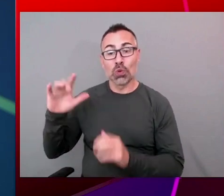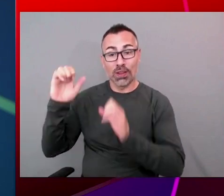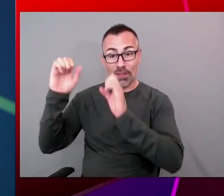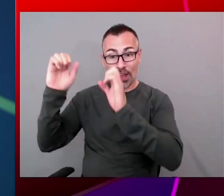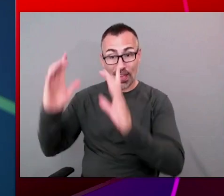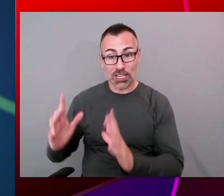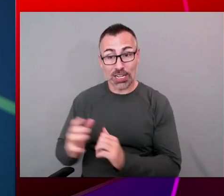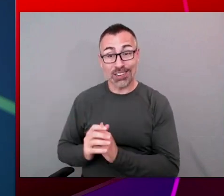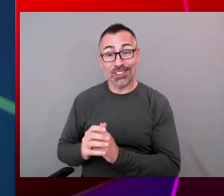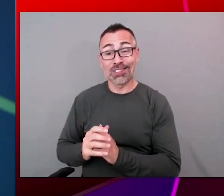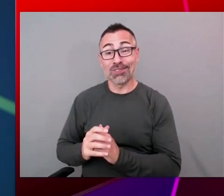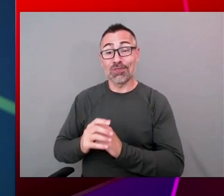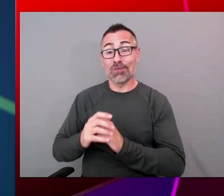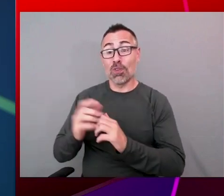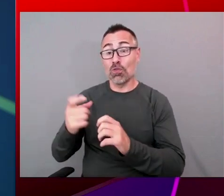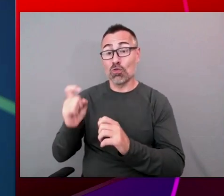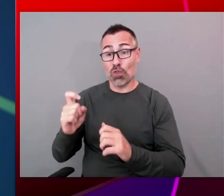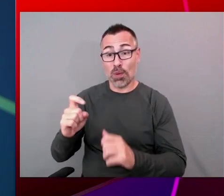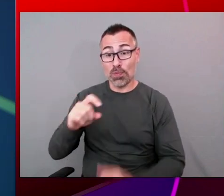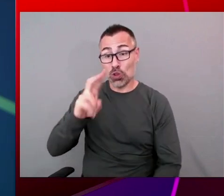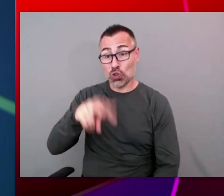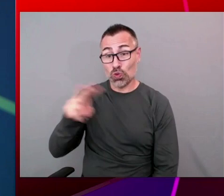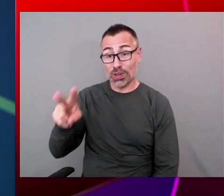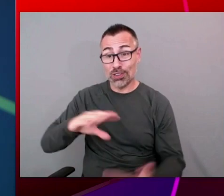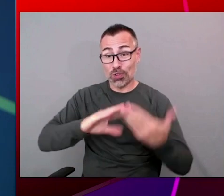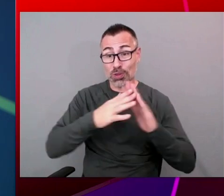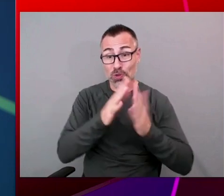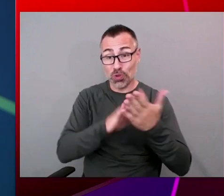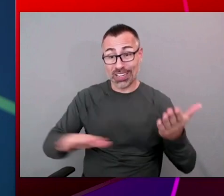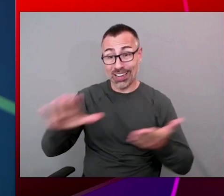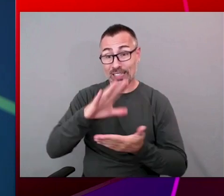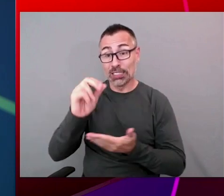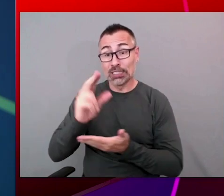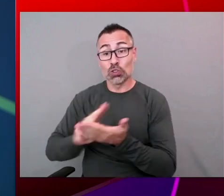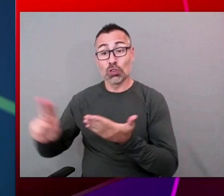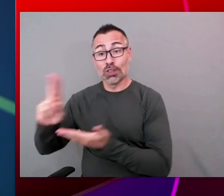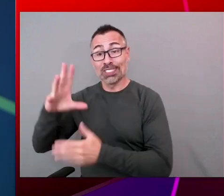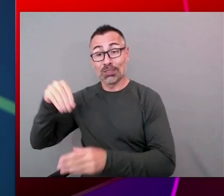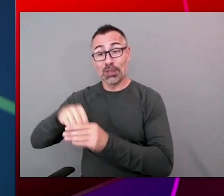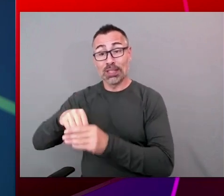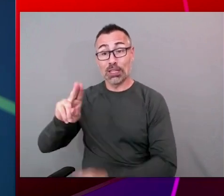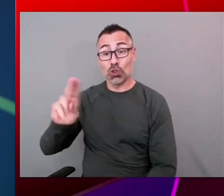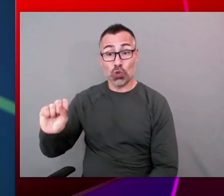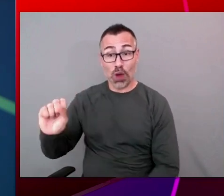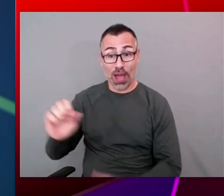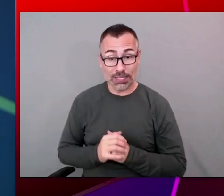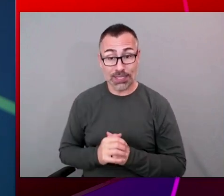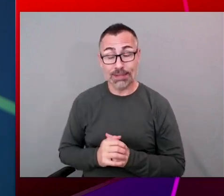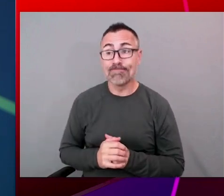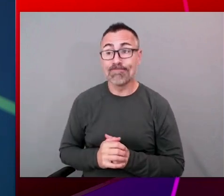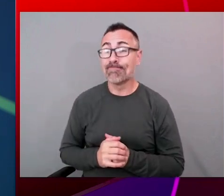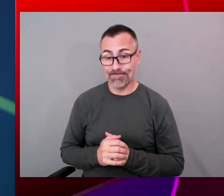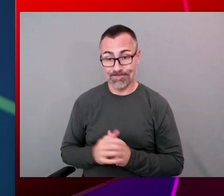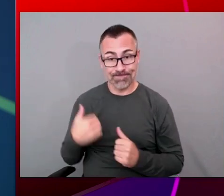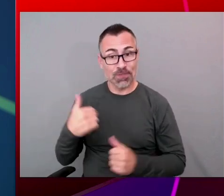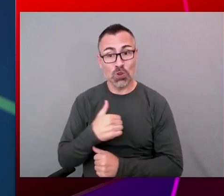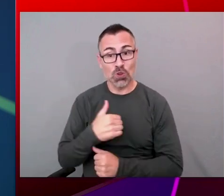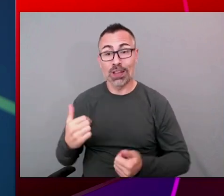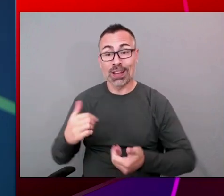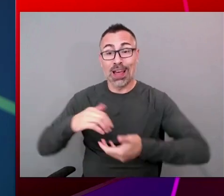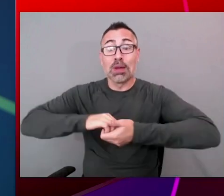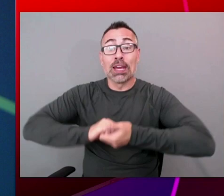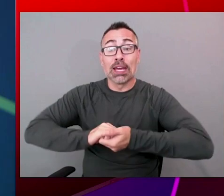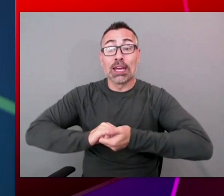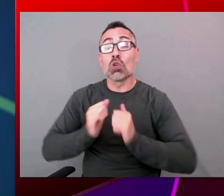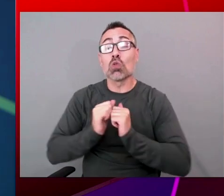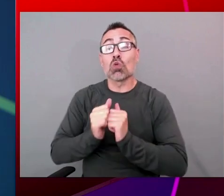22 community colleges and universities in the US. We collaborated with the coding school on the